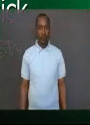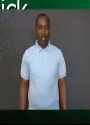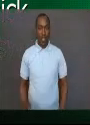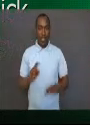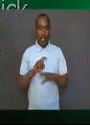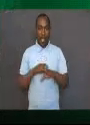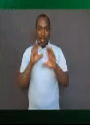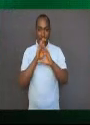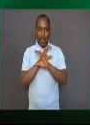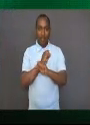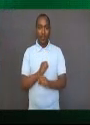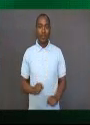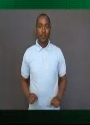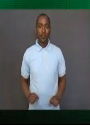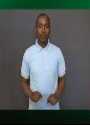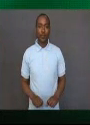Time's up.